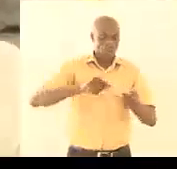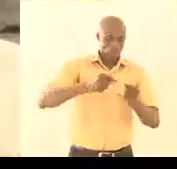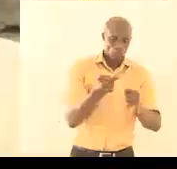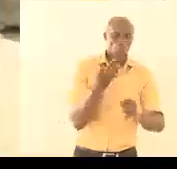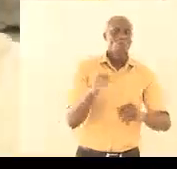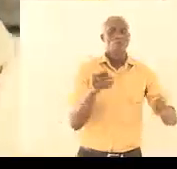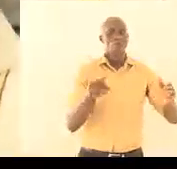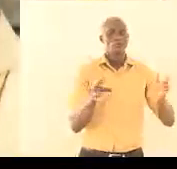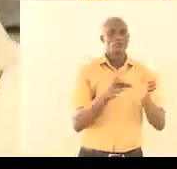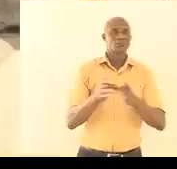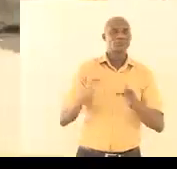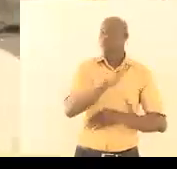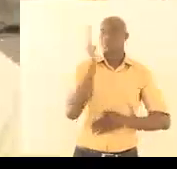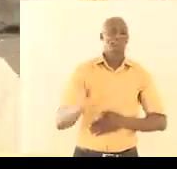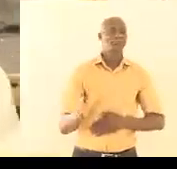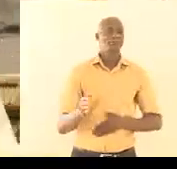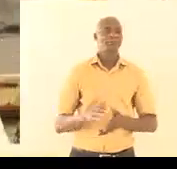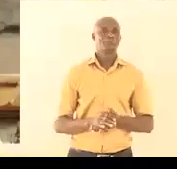Never.